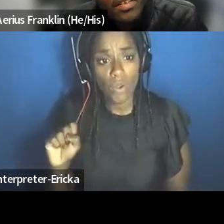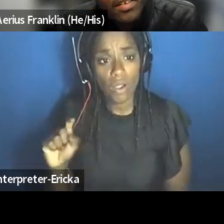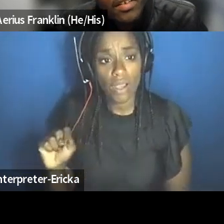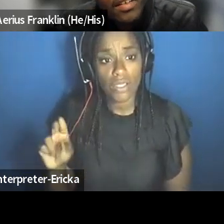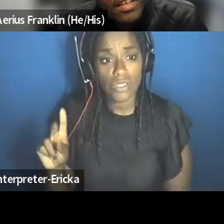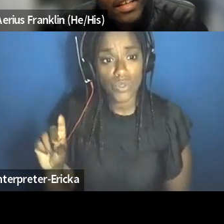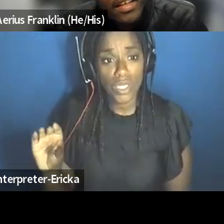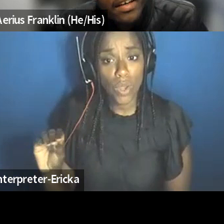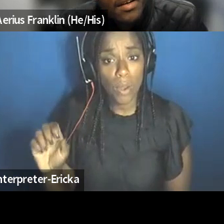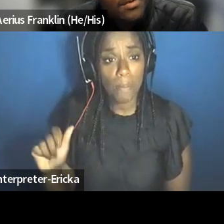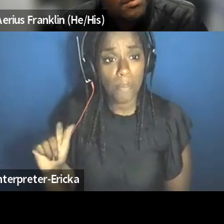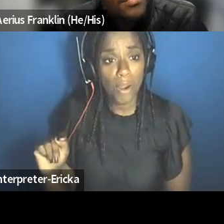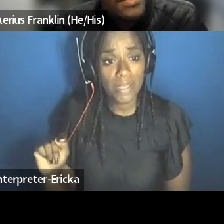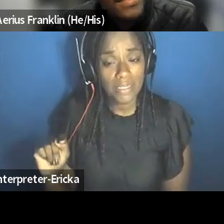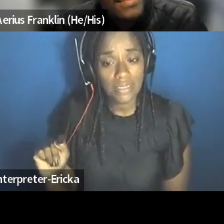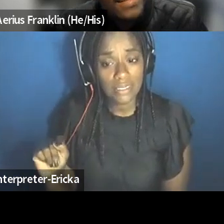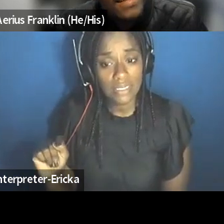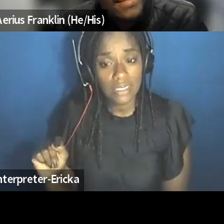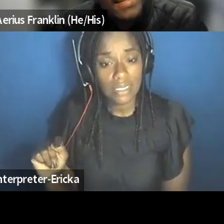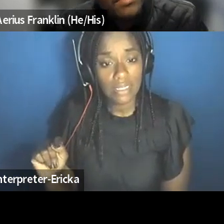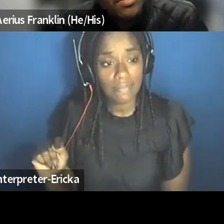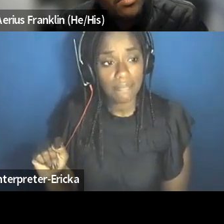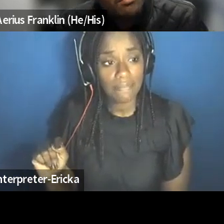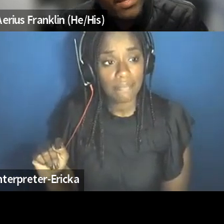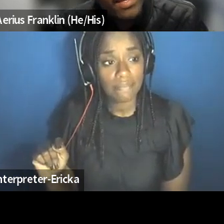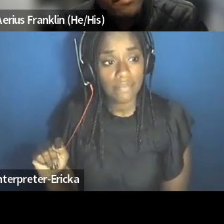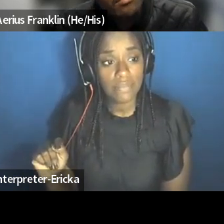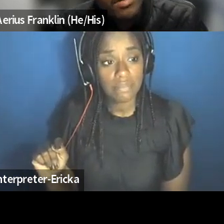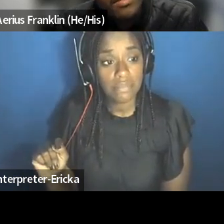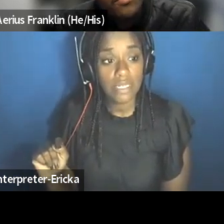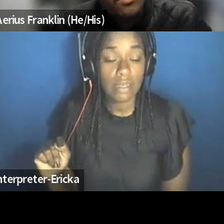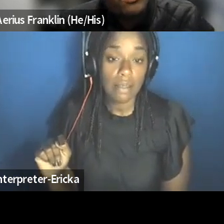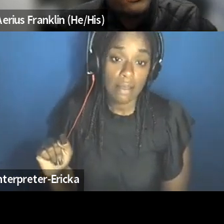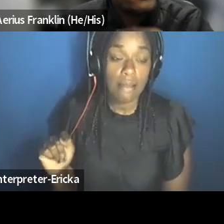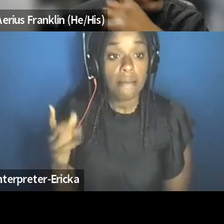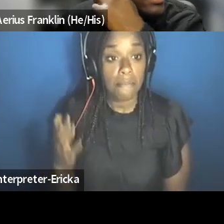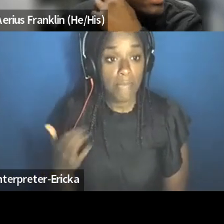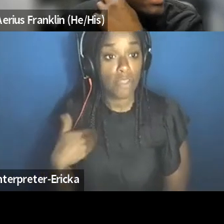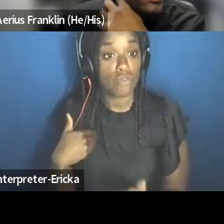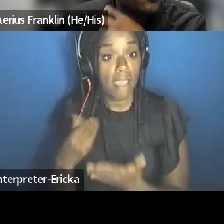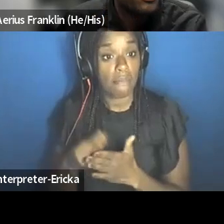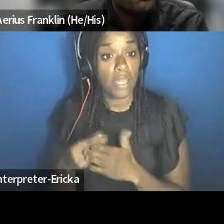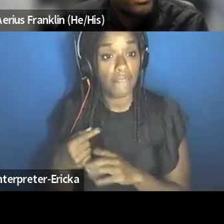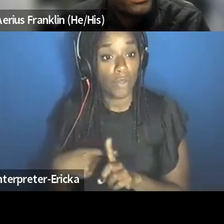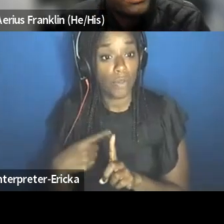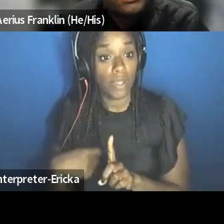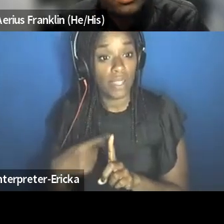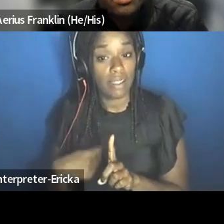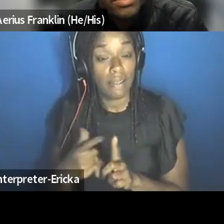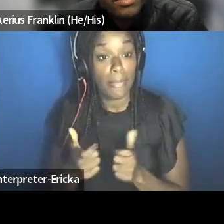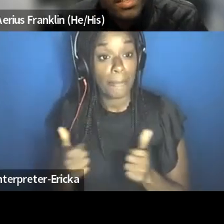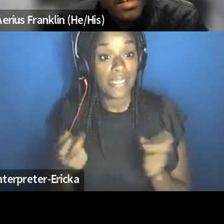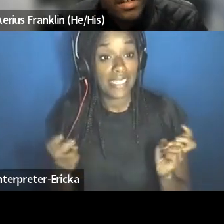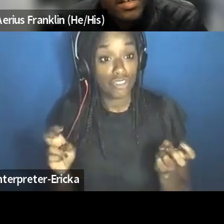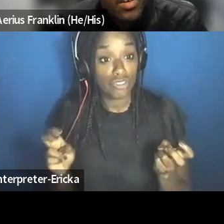now. And even though you may have the money for the rent, the real biggest